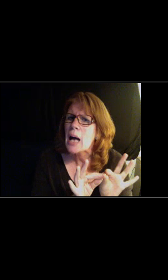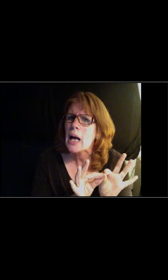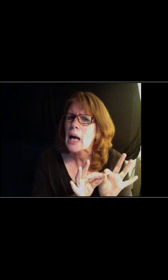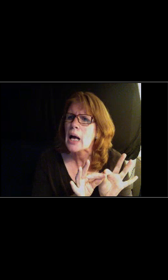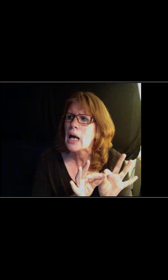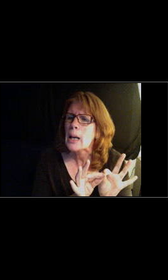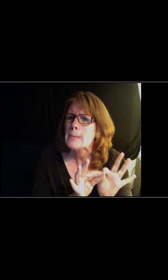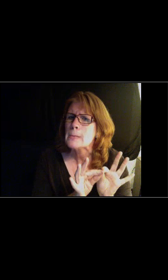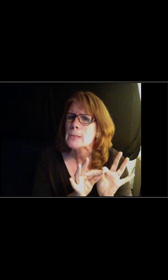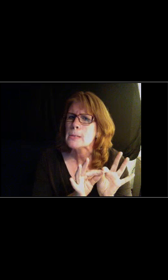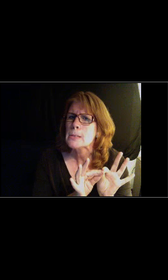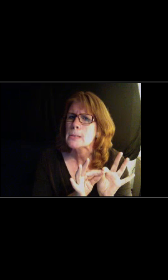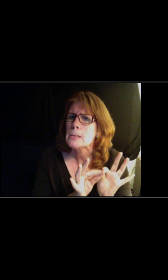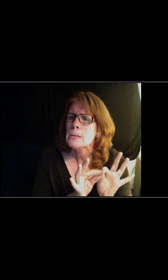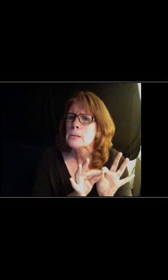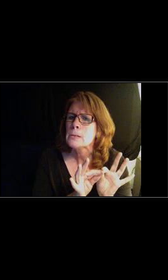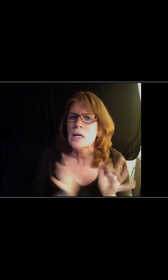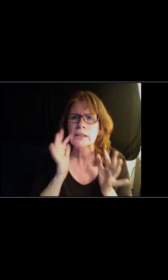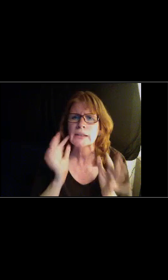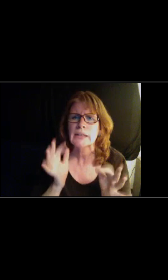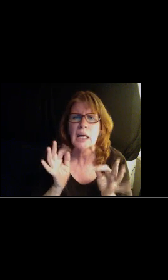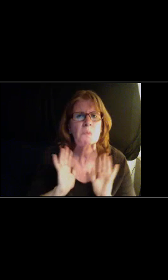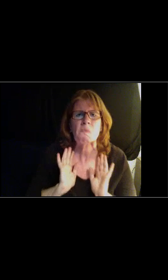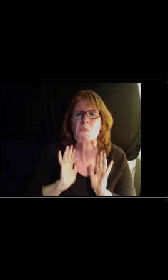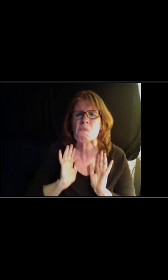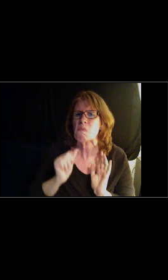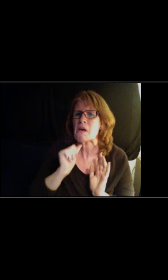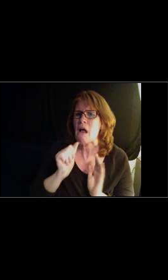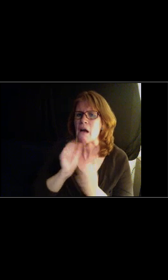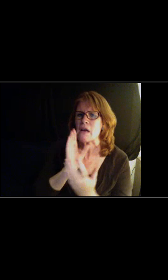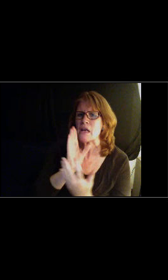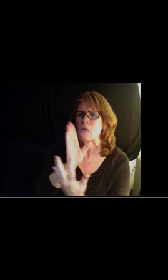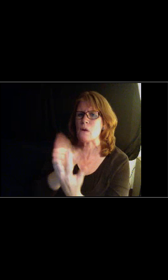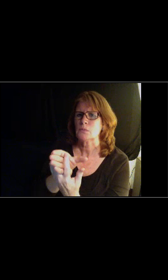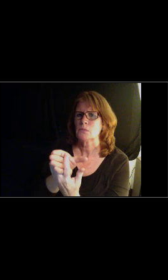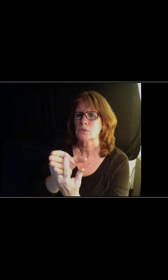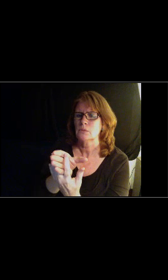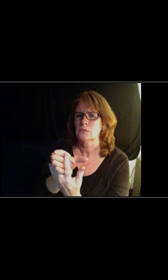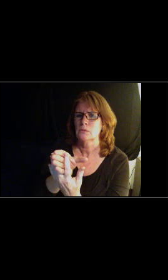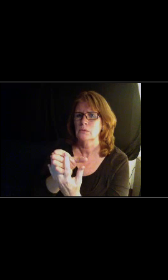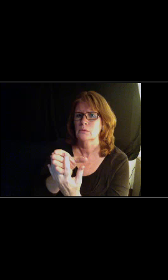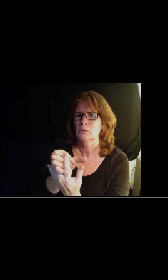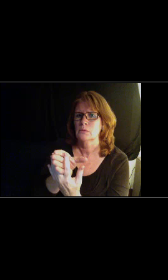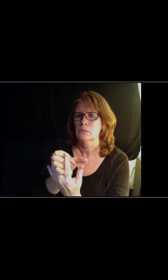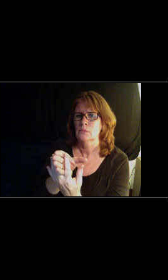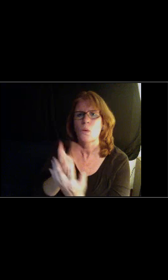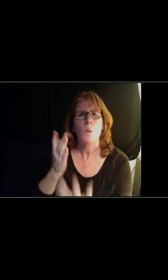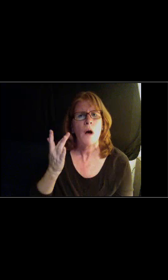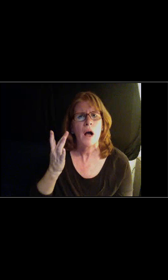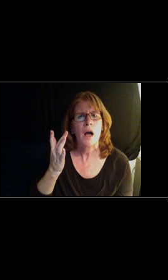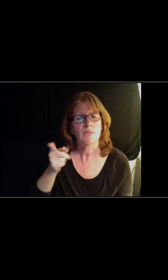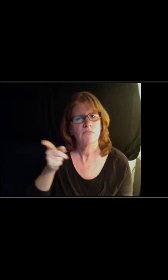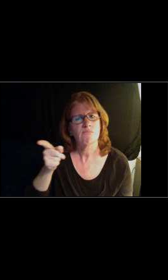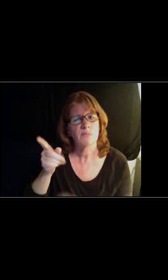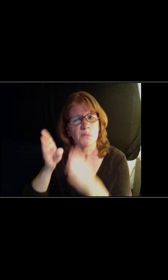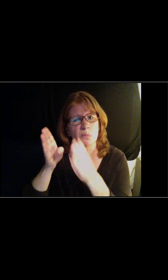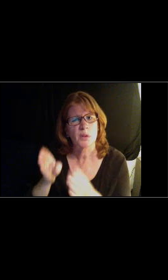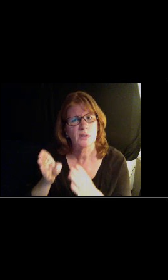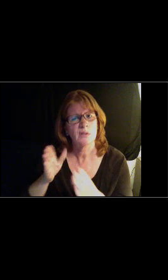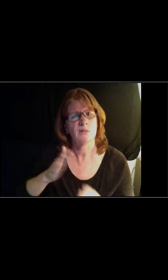you didn't quite catch what someone said. So you might make a decision not to